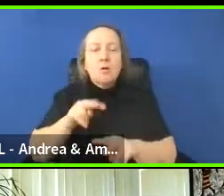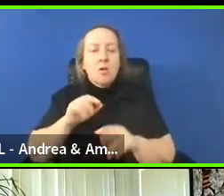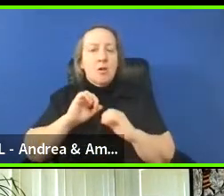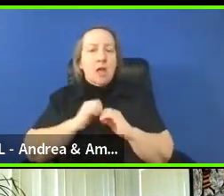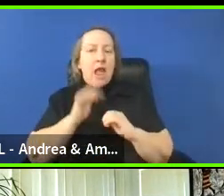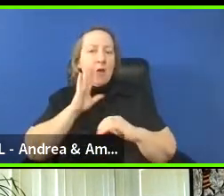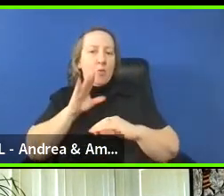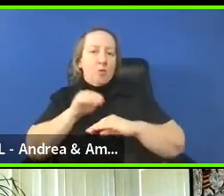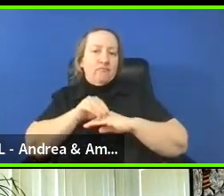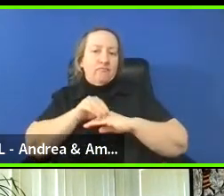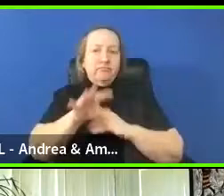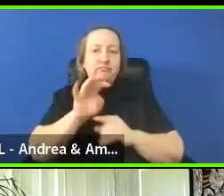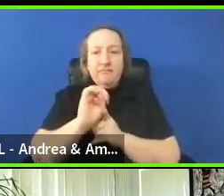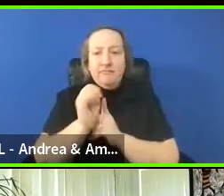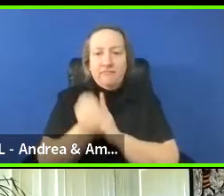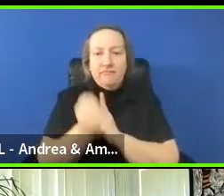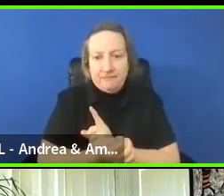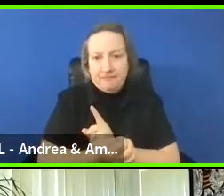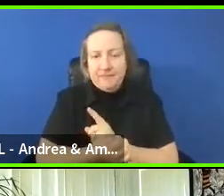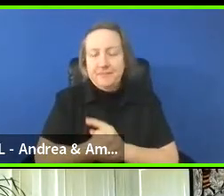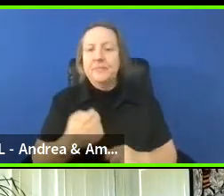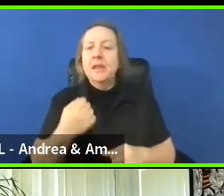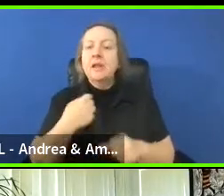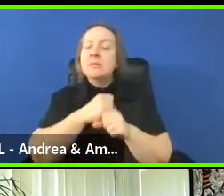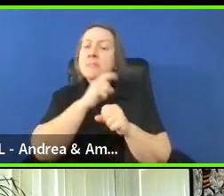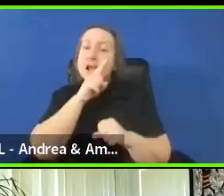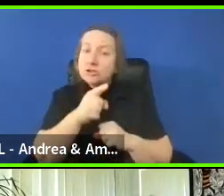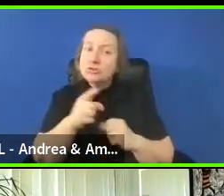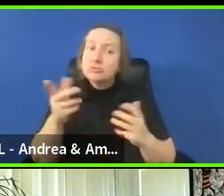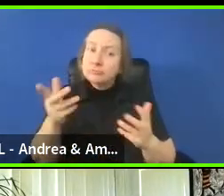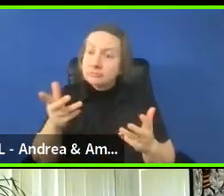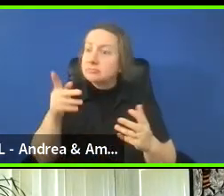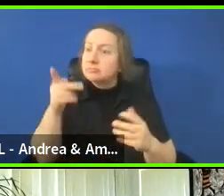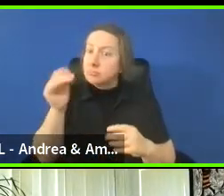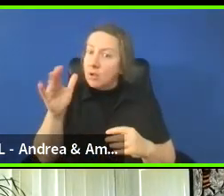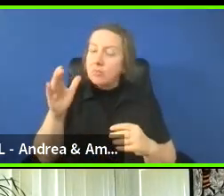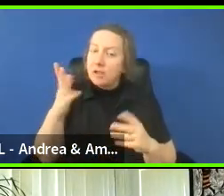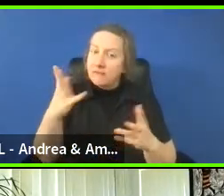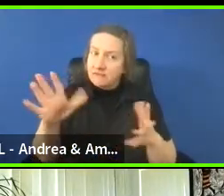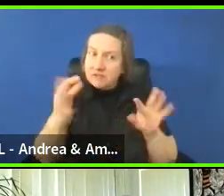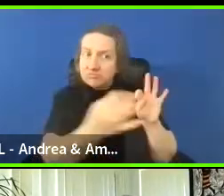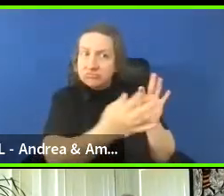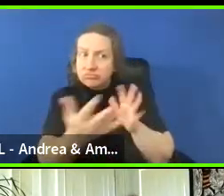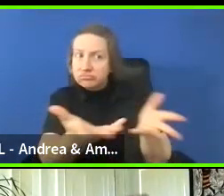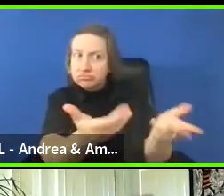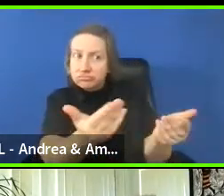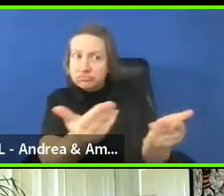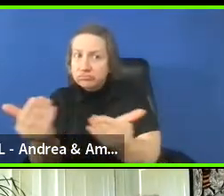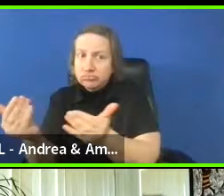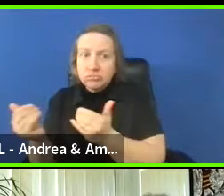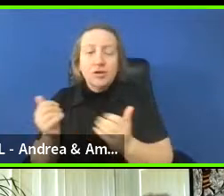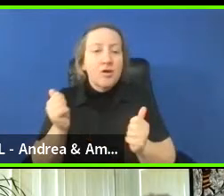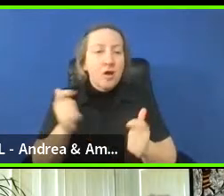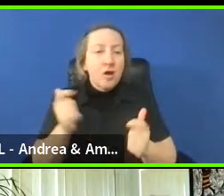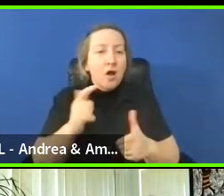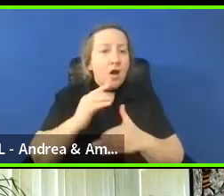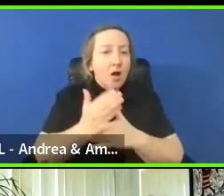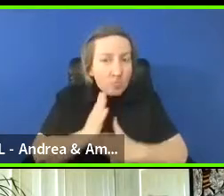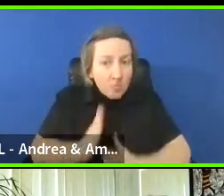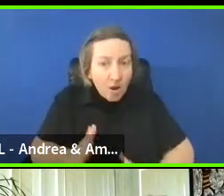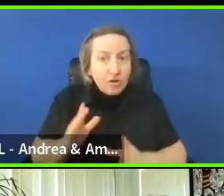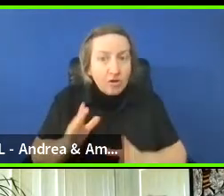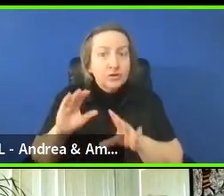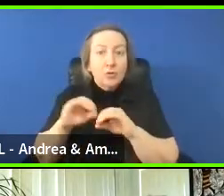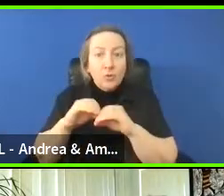and to make sure that the public has had their say, all of the partners have had